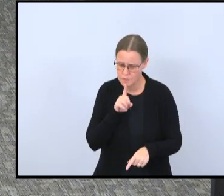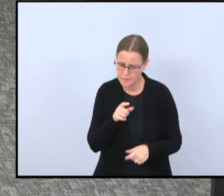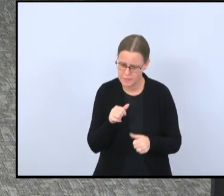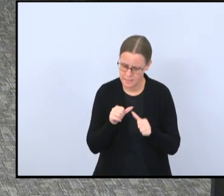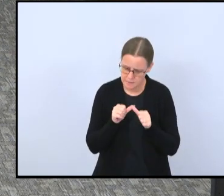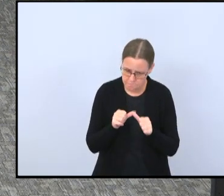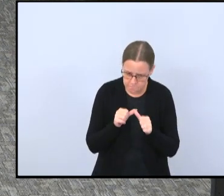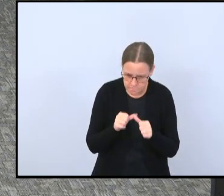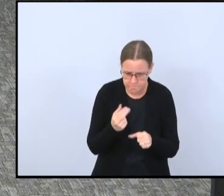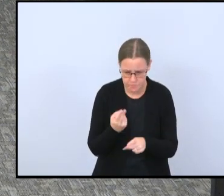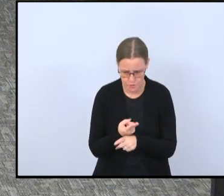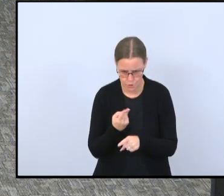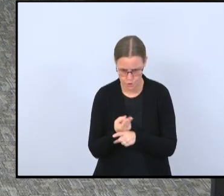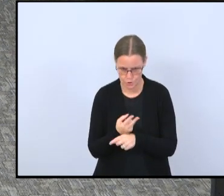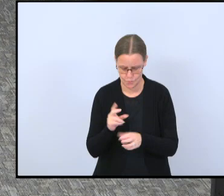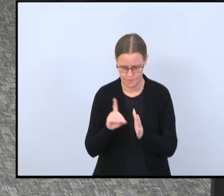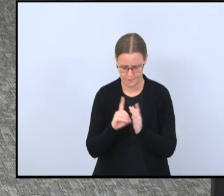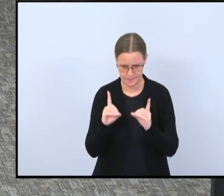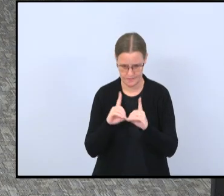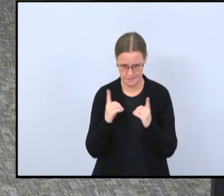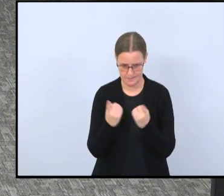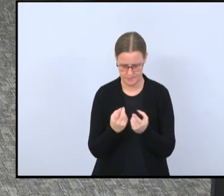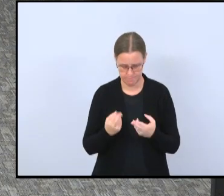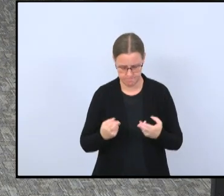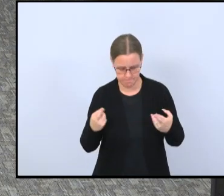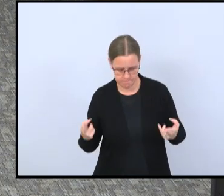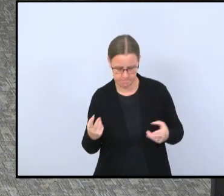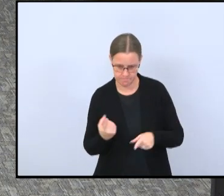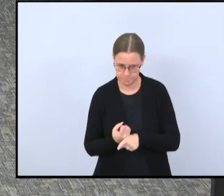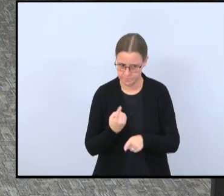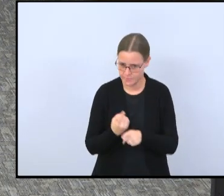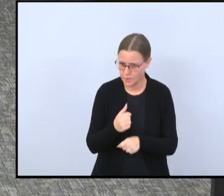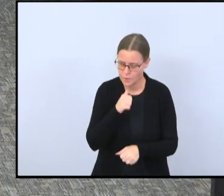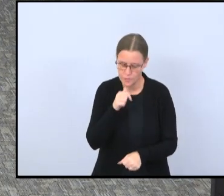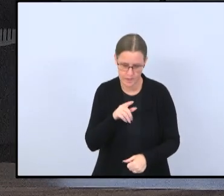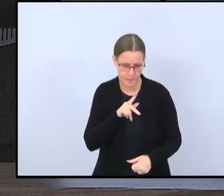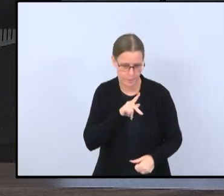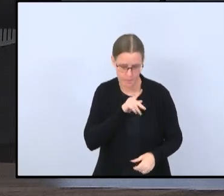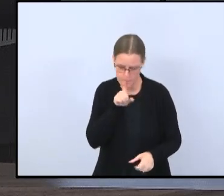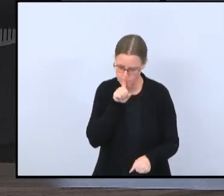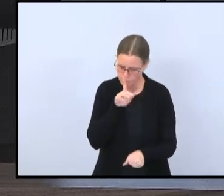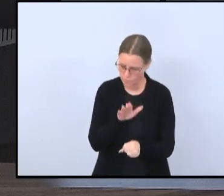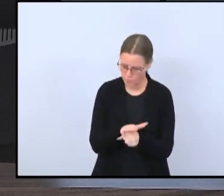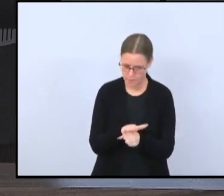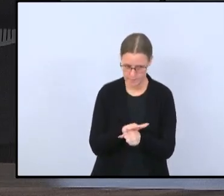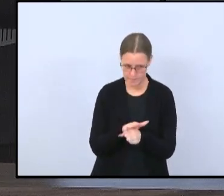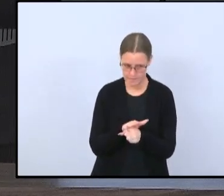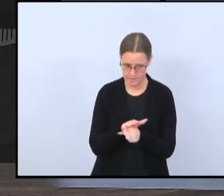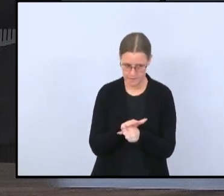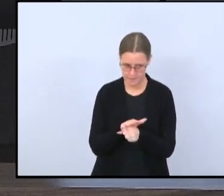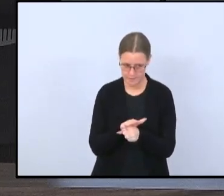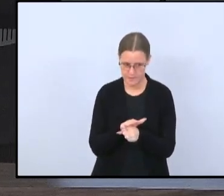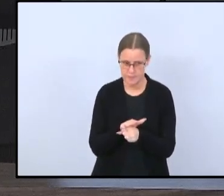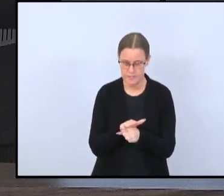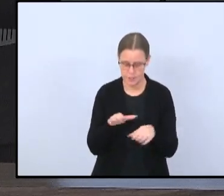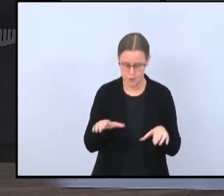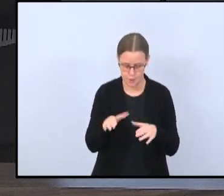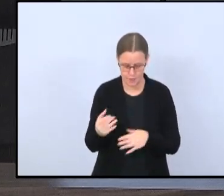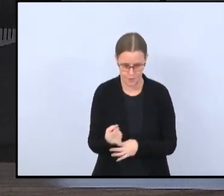accountable use of district resources, and we will make no personal promise to take private action that may